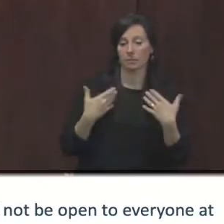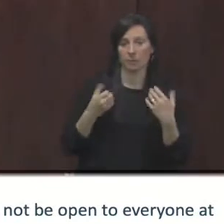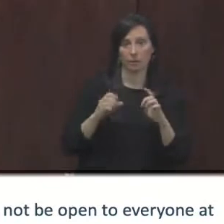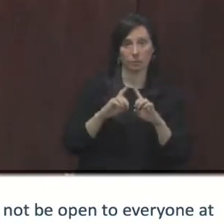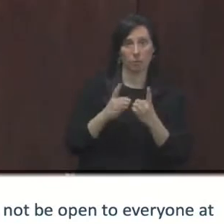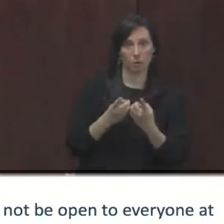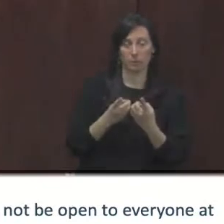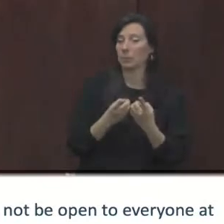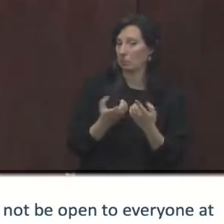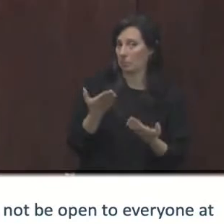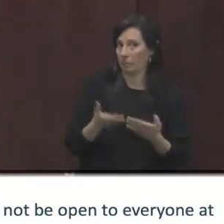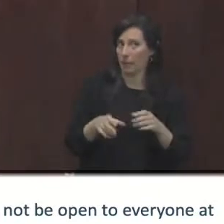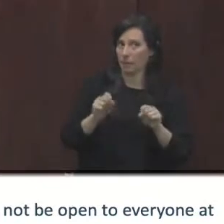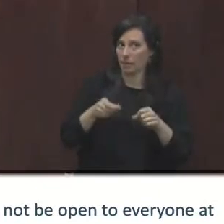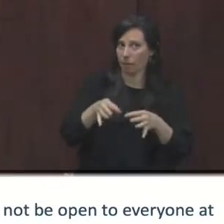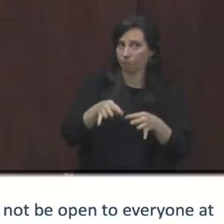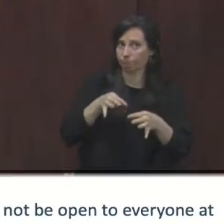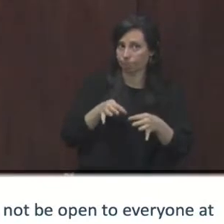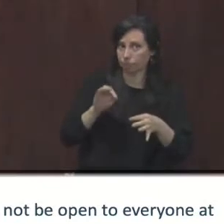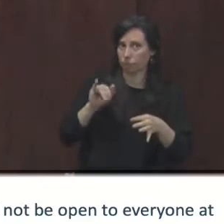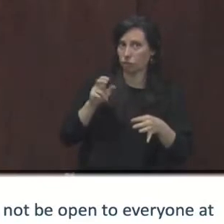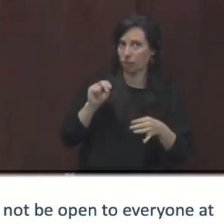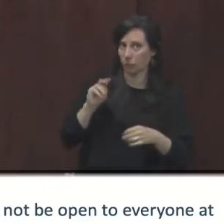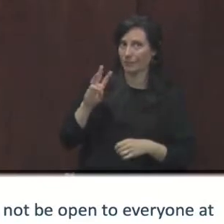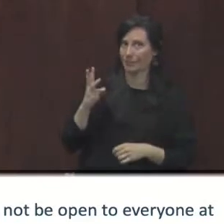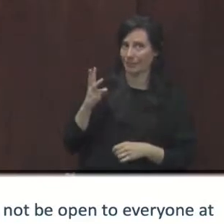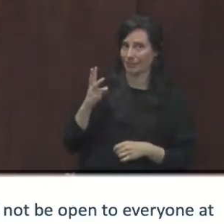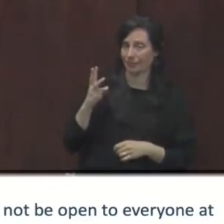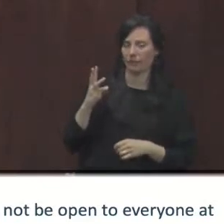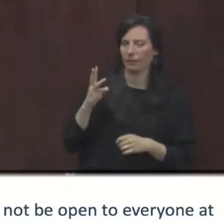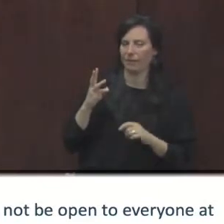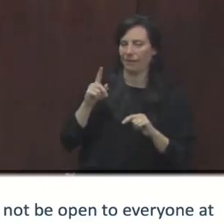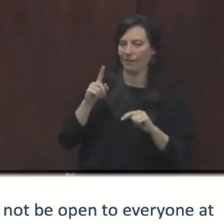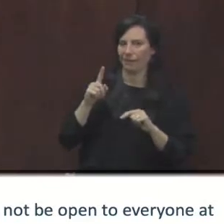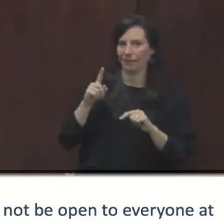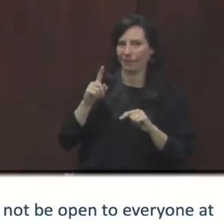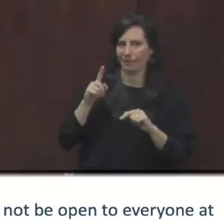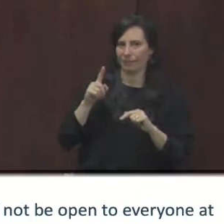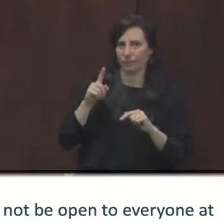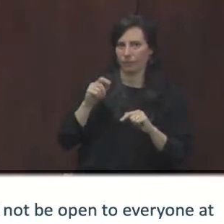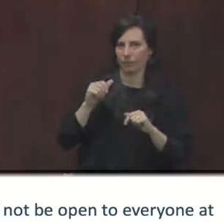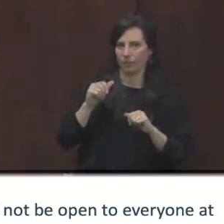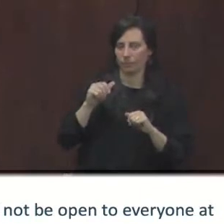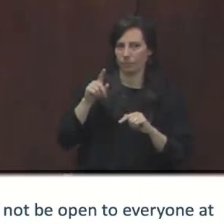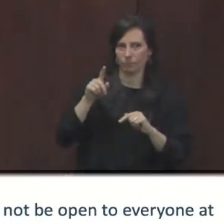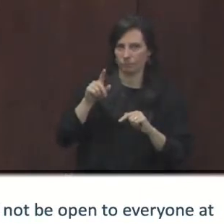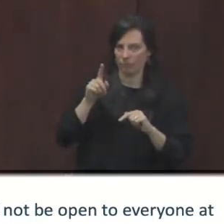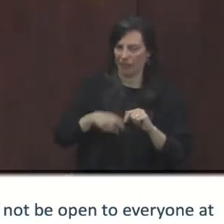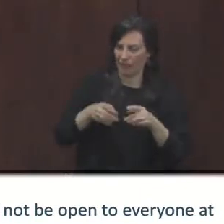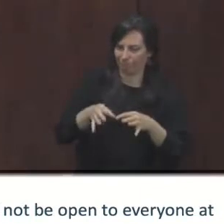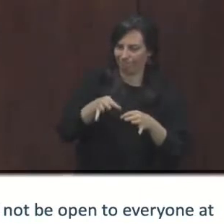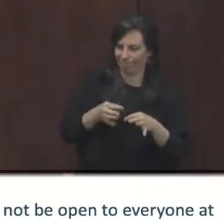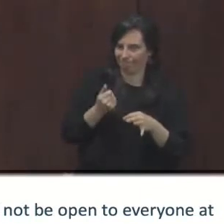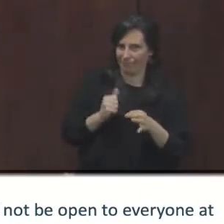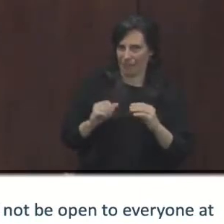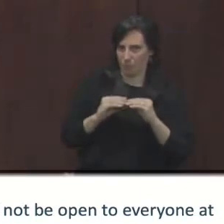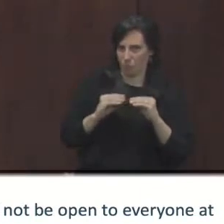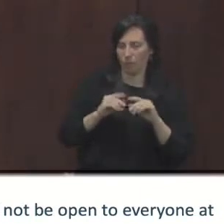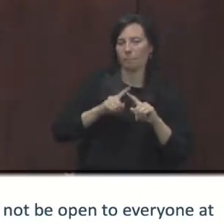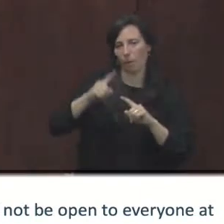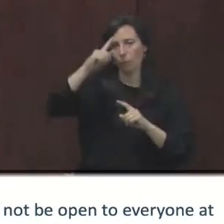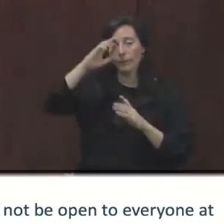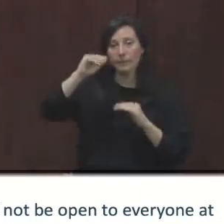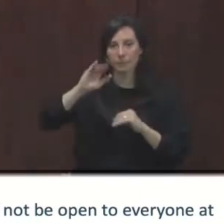on January 6th. They can't do it any earlier than that, or not recommended to do that, and the expectation is January